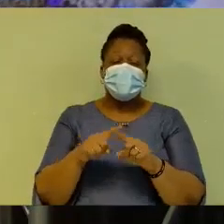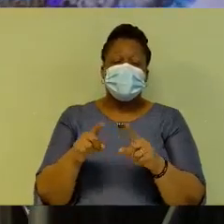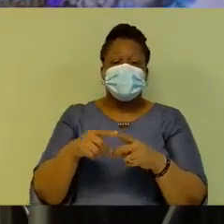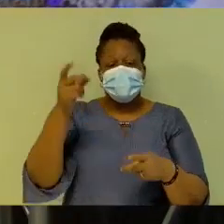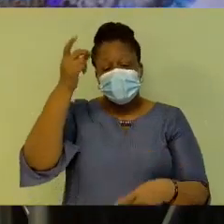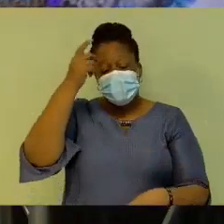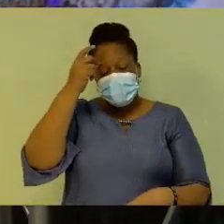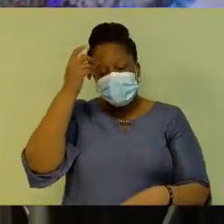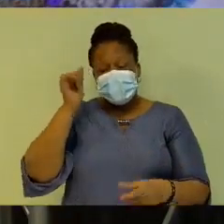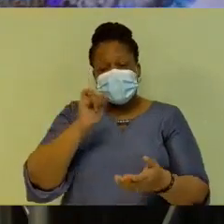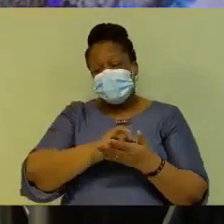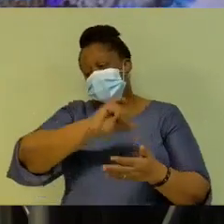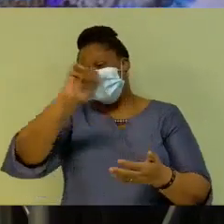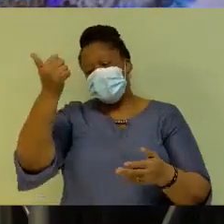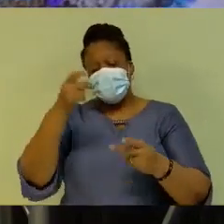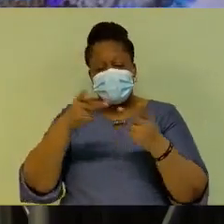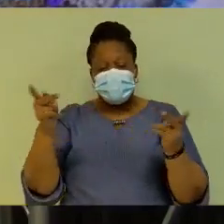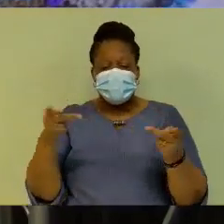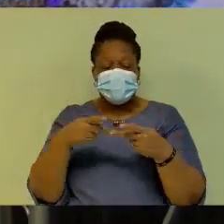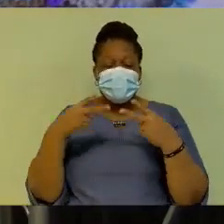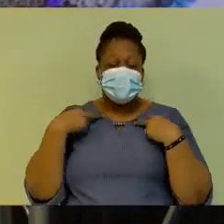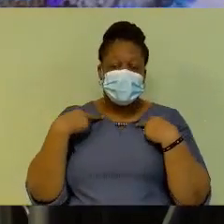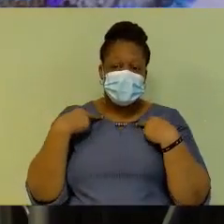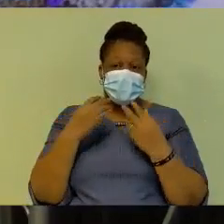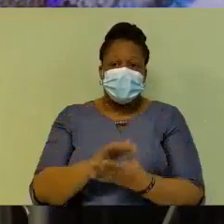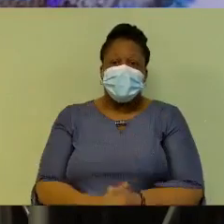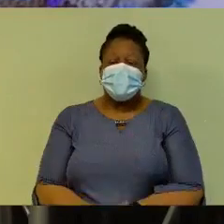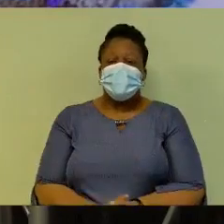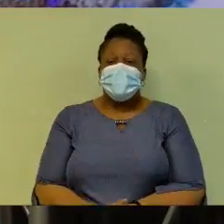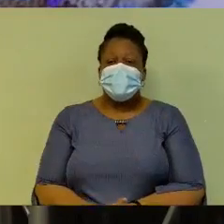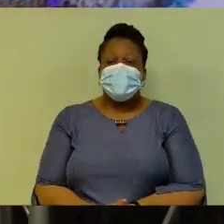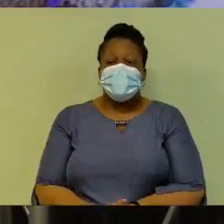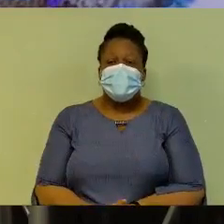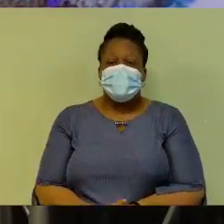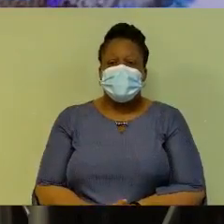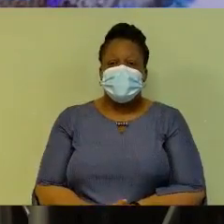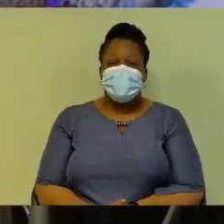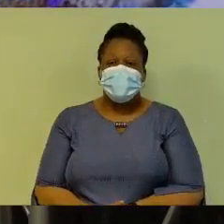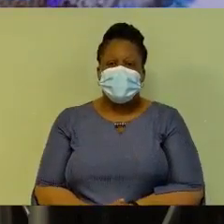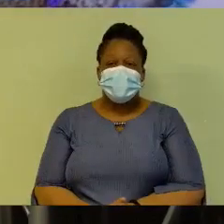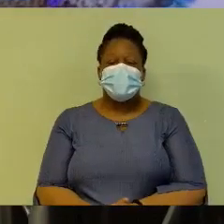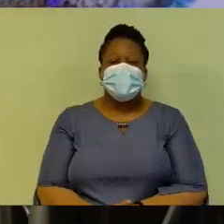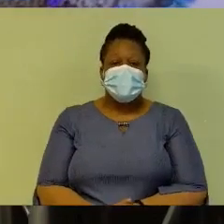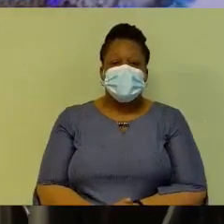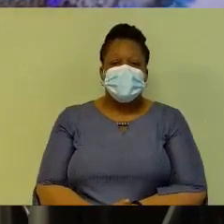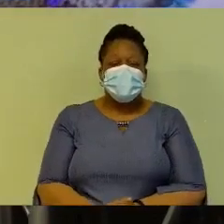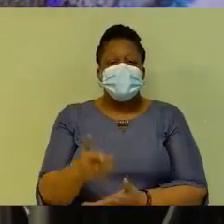with. The good thing about this virus is that the ammunition we need, we all have it here.